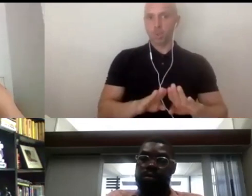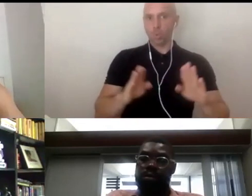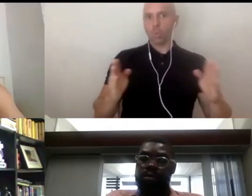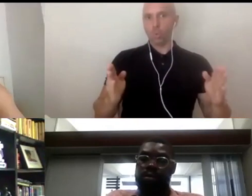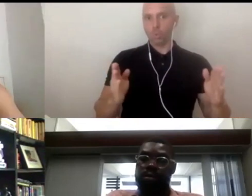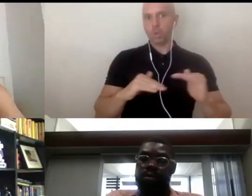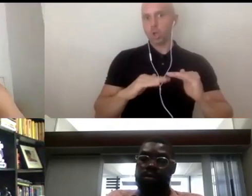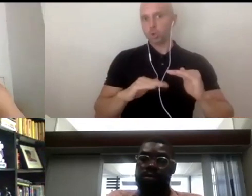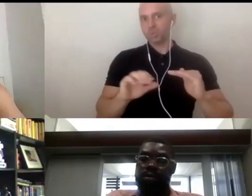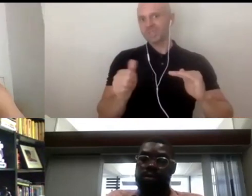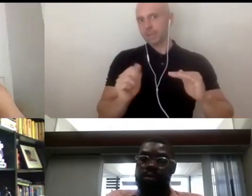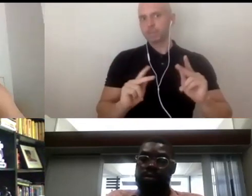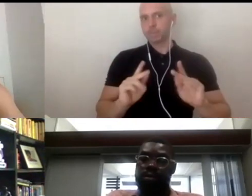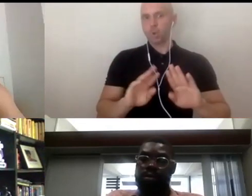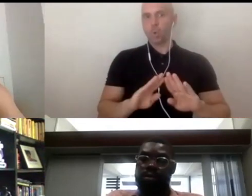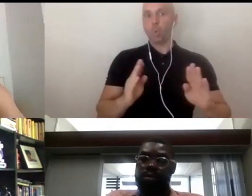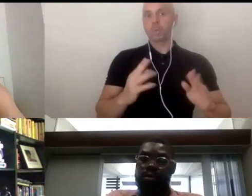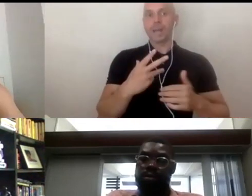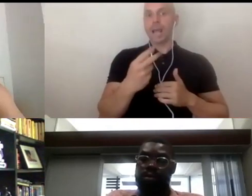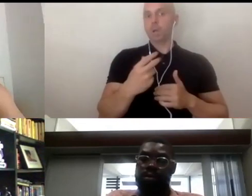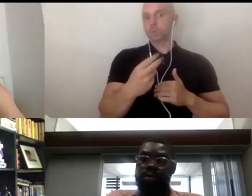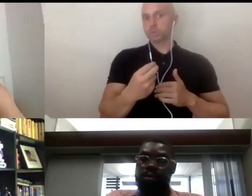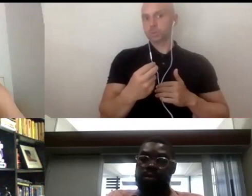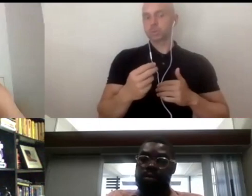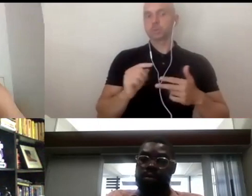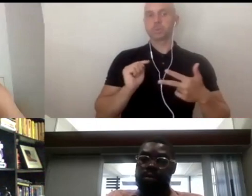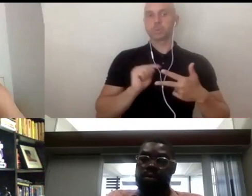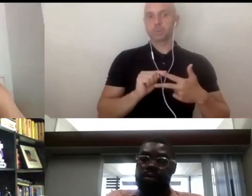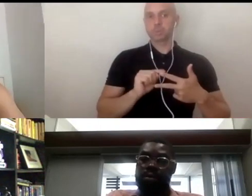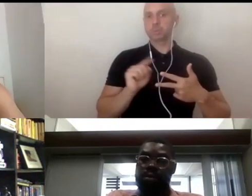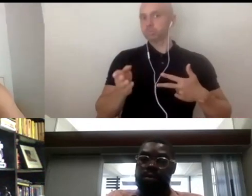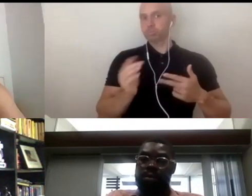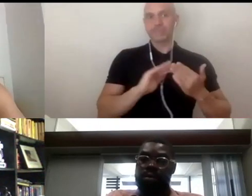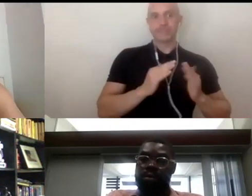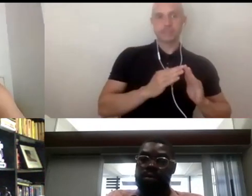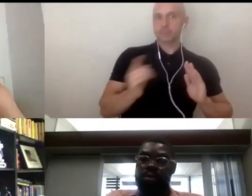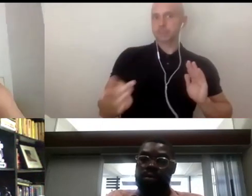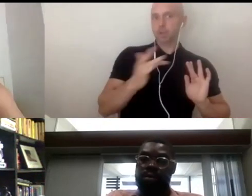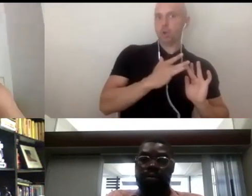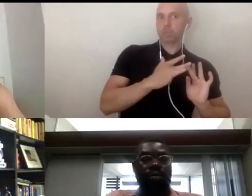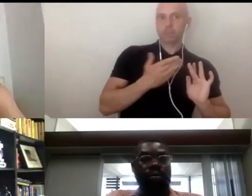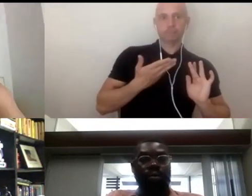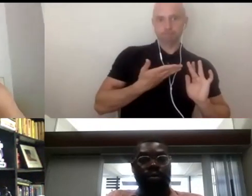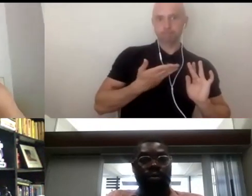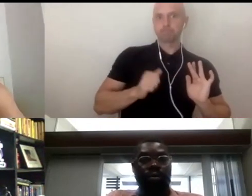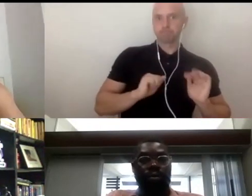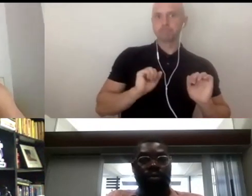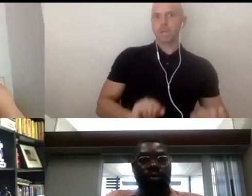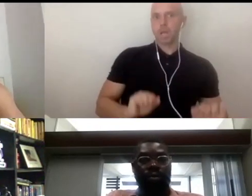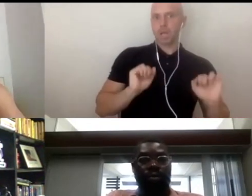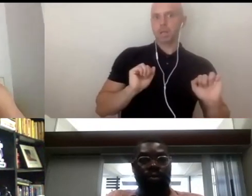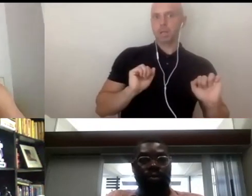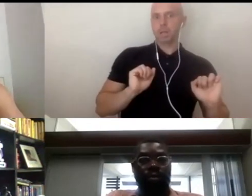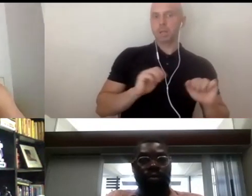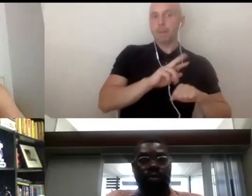under 10 people, they would be able to discuss that directly, and they wanted to be able to issue permits. So I'm not sure whether parks has gotten back